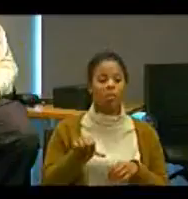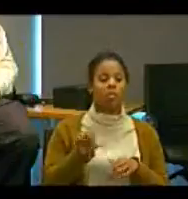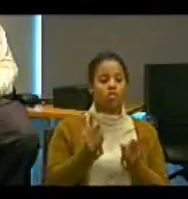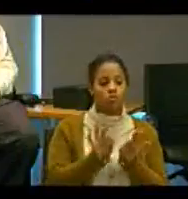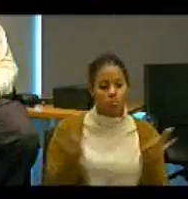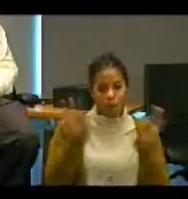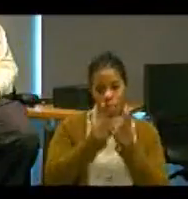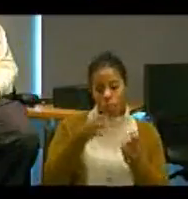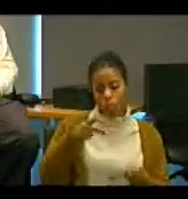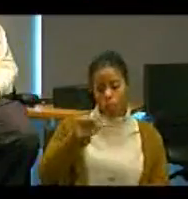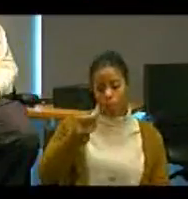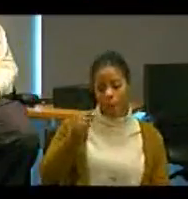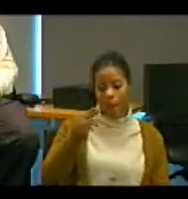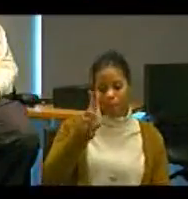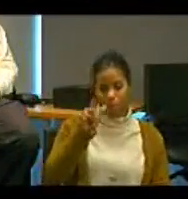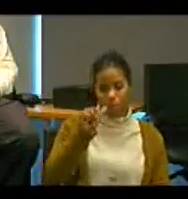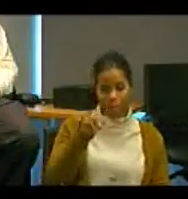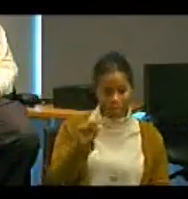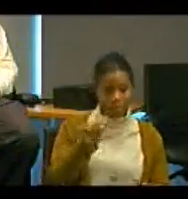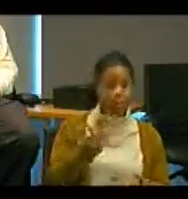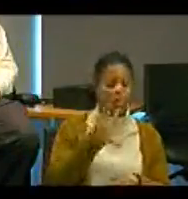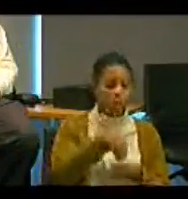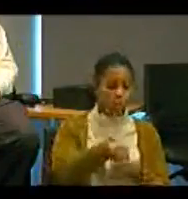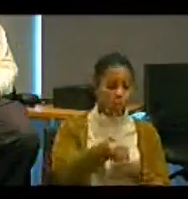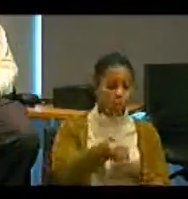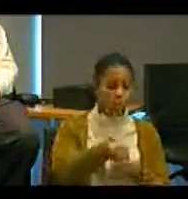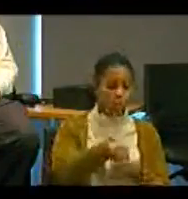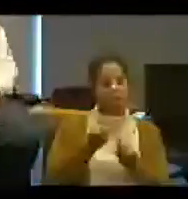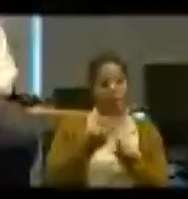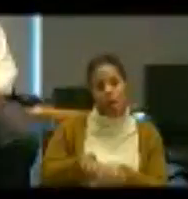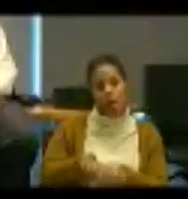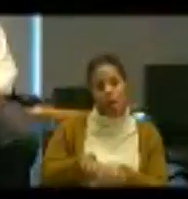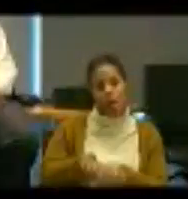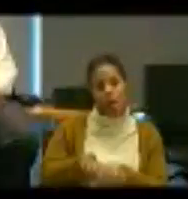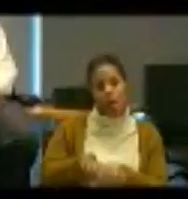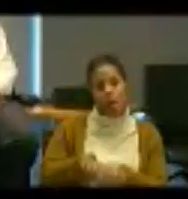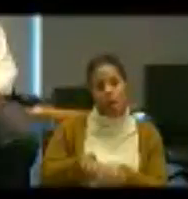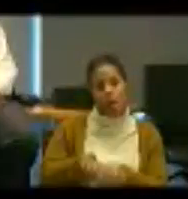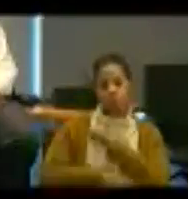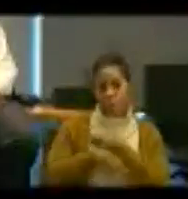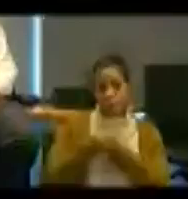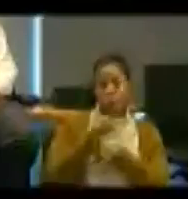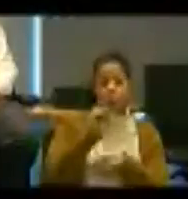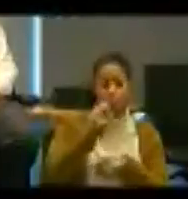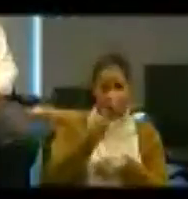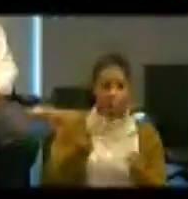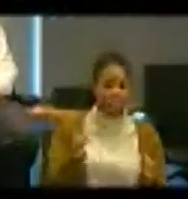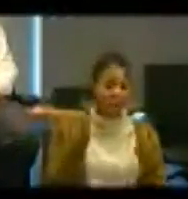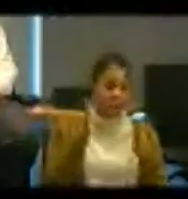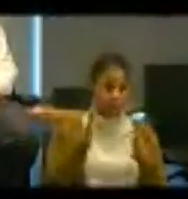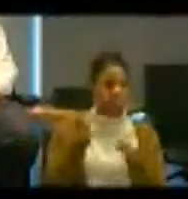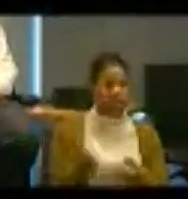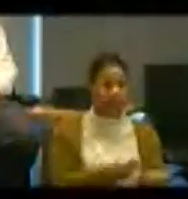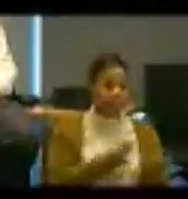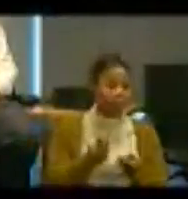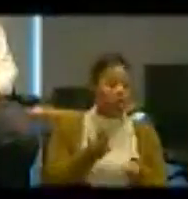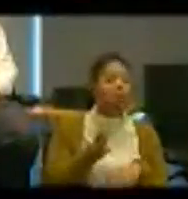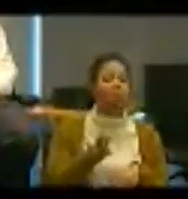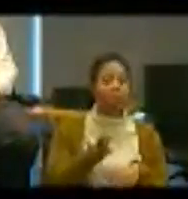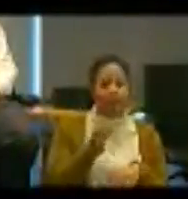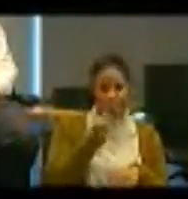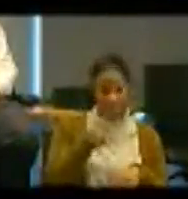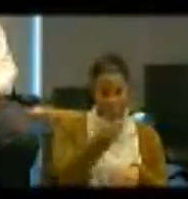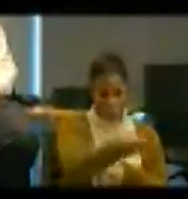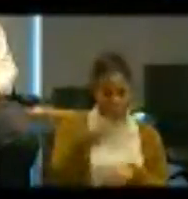push-out include a reliance on school discipline in response to nonviolent student behavior, which unnecessarily removes girls from their classrooms